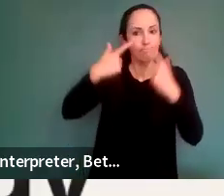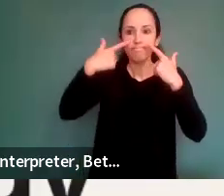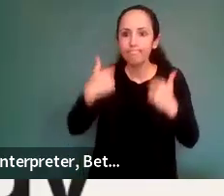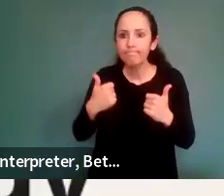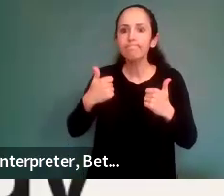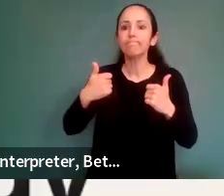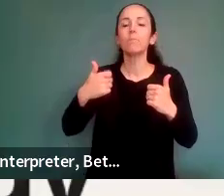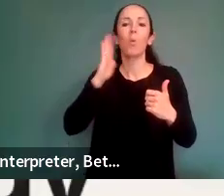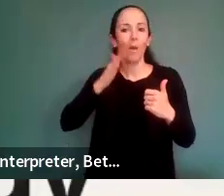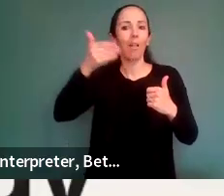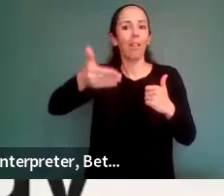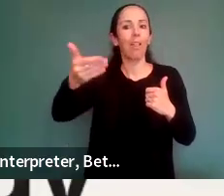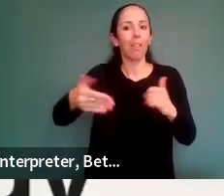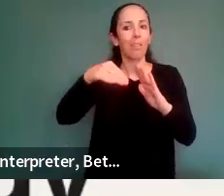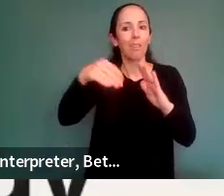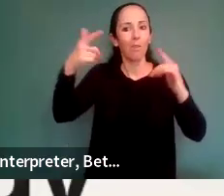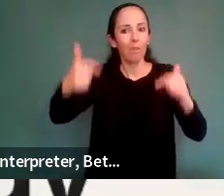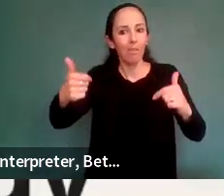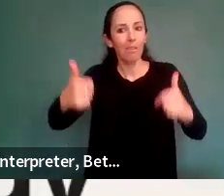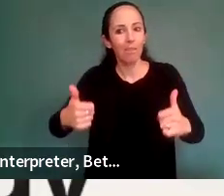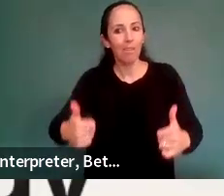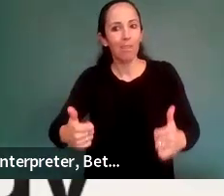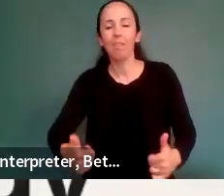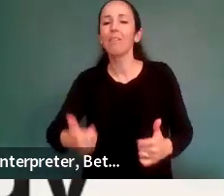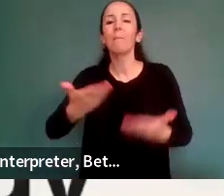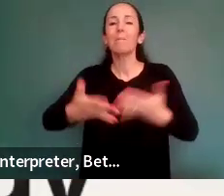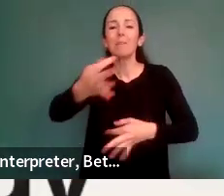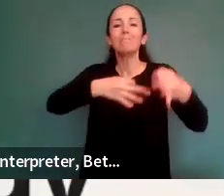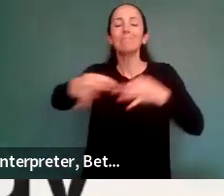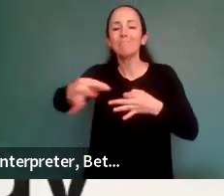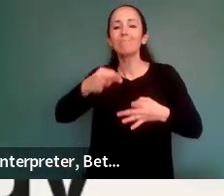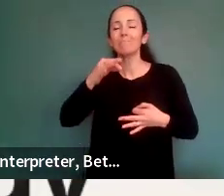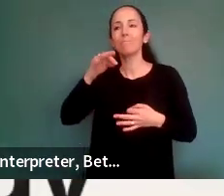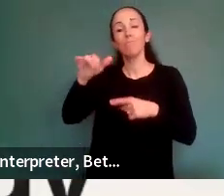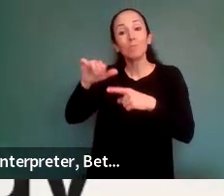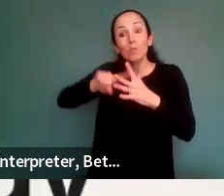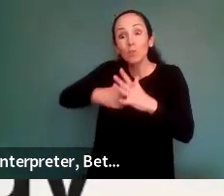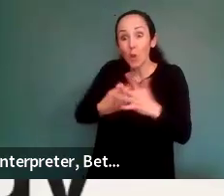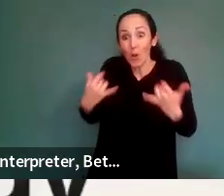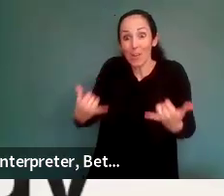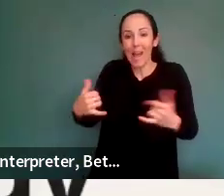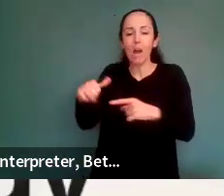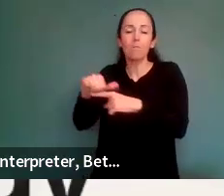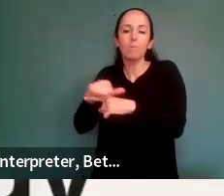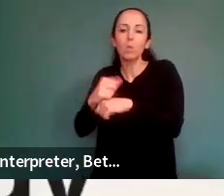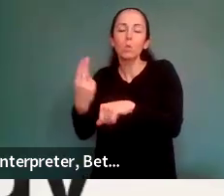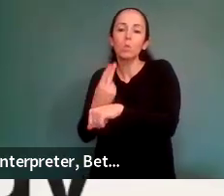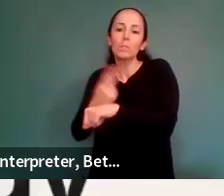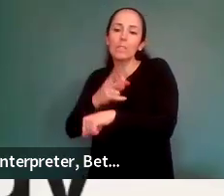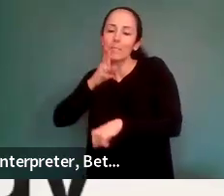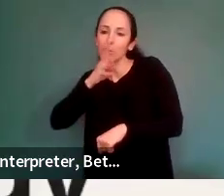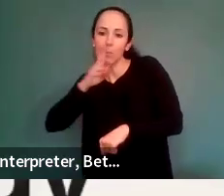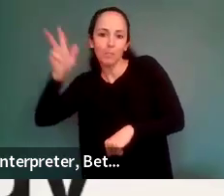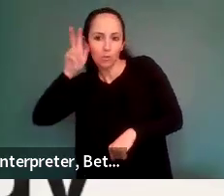you might want to consider using some speech output and become familiar with some of the terminology when